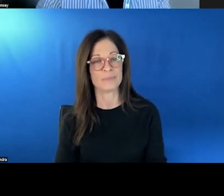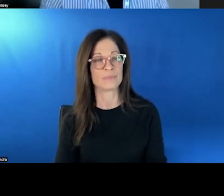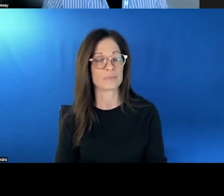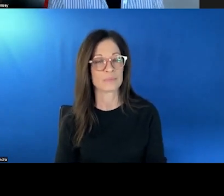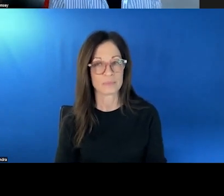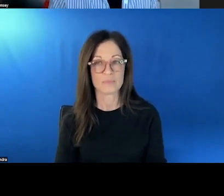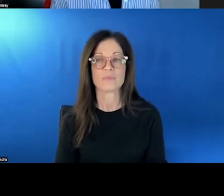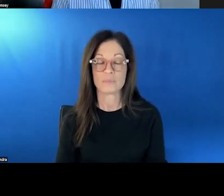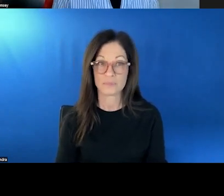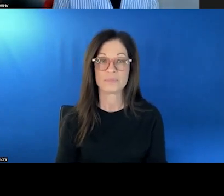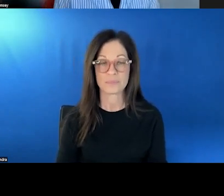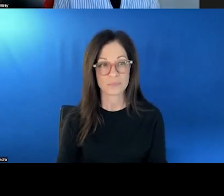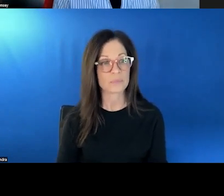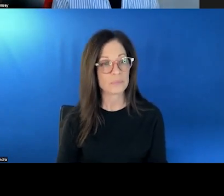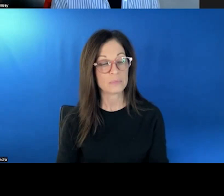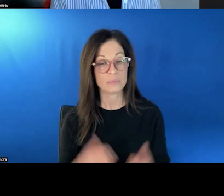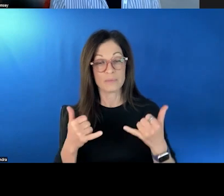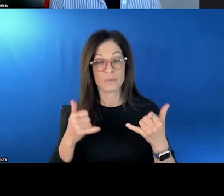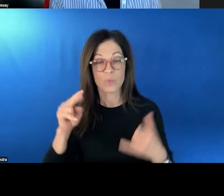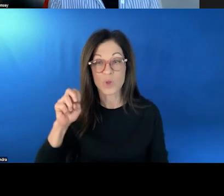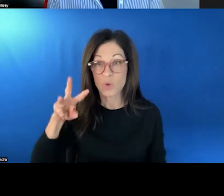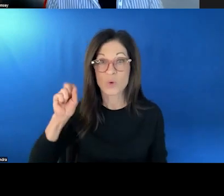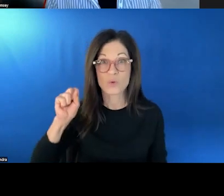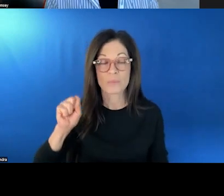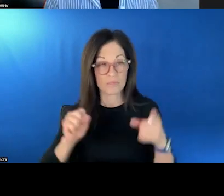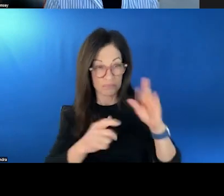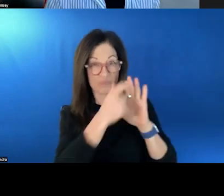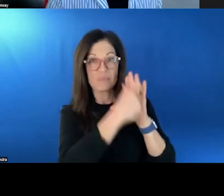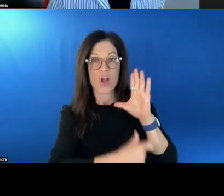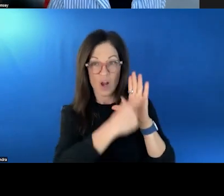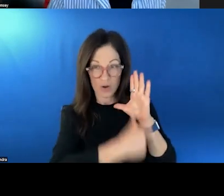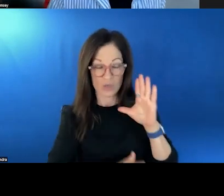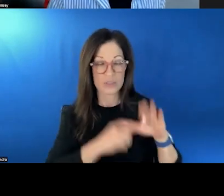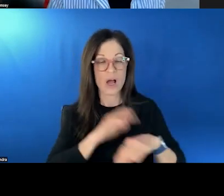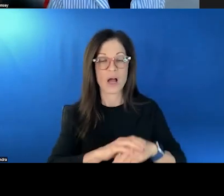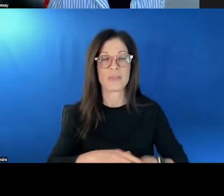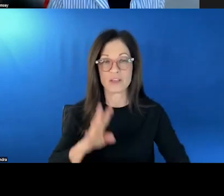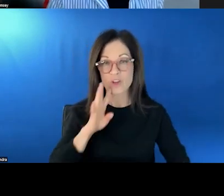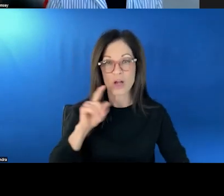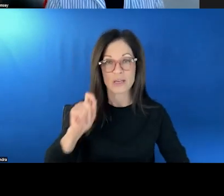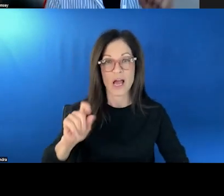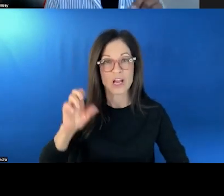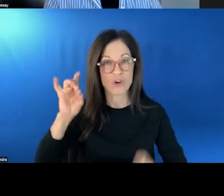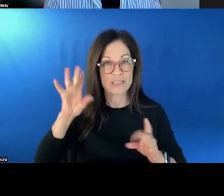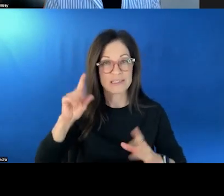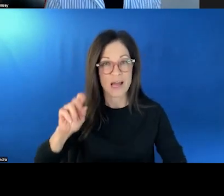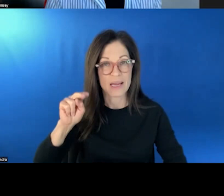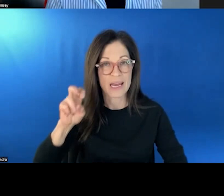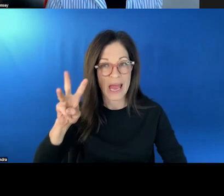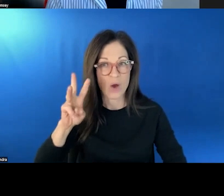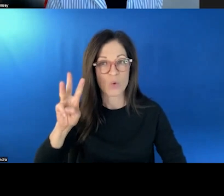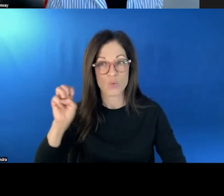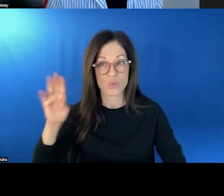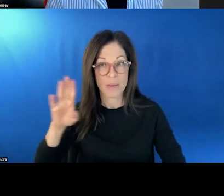So getting into the news, these articles are on the talk.crisis.now website, and they're also going to be linked in